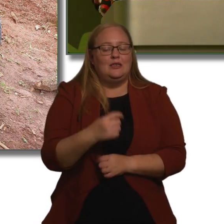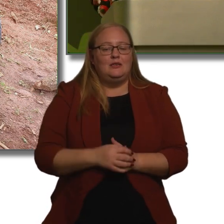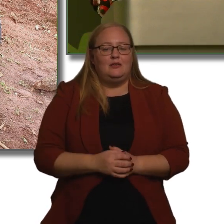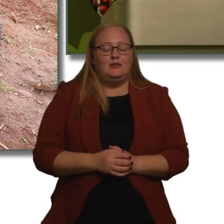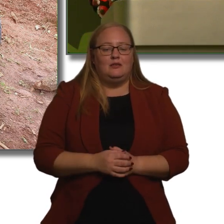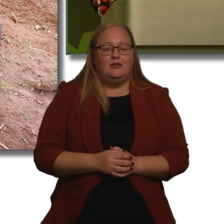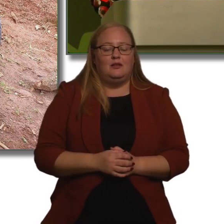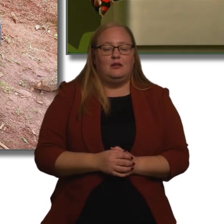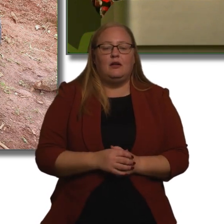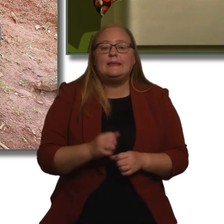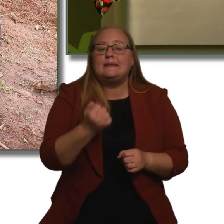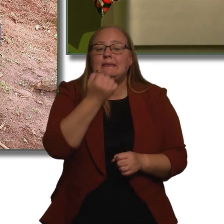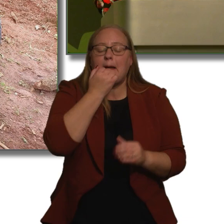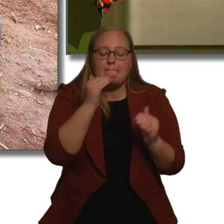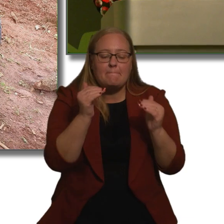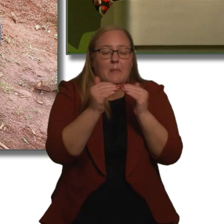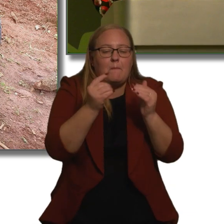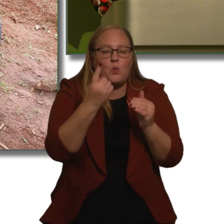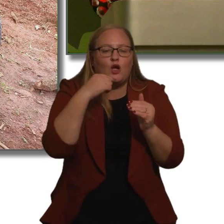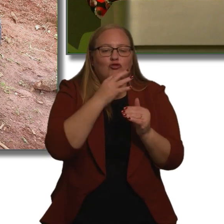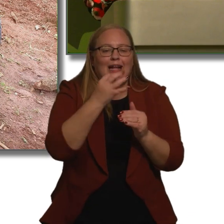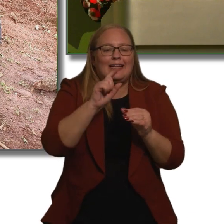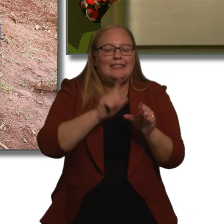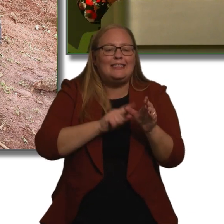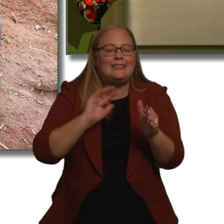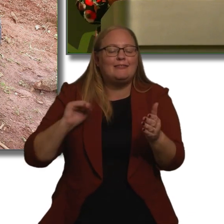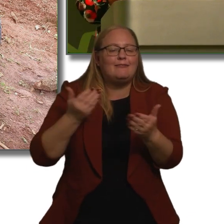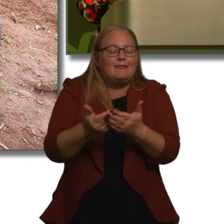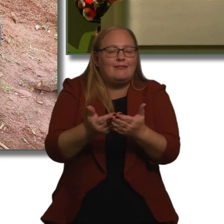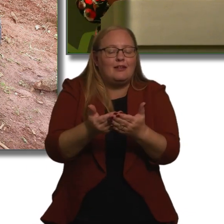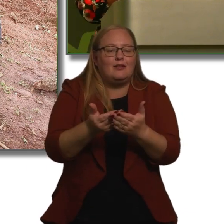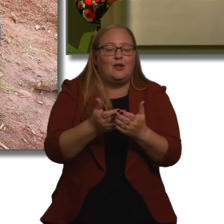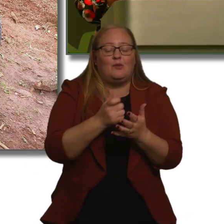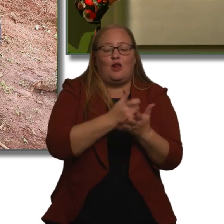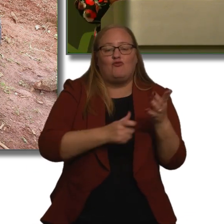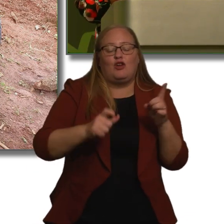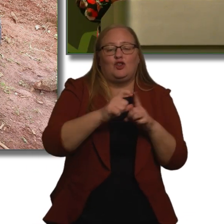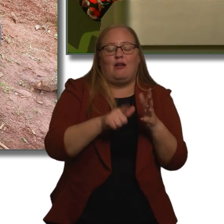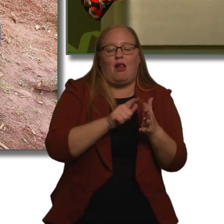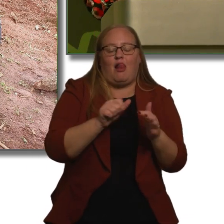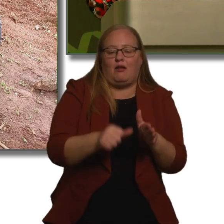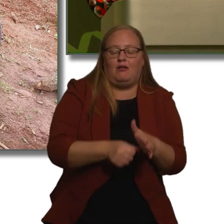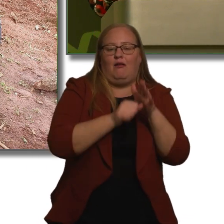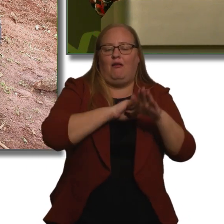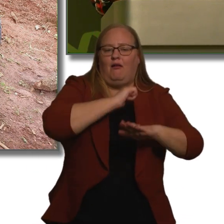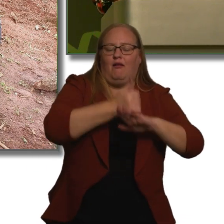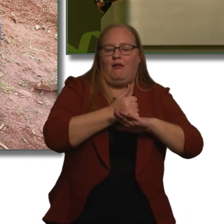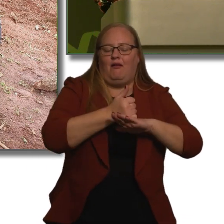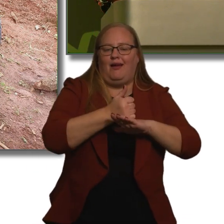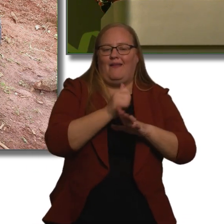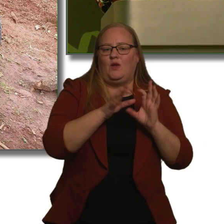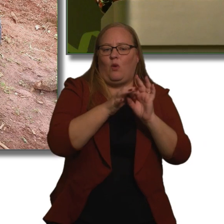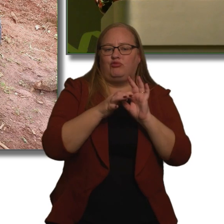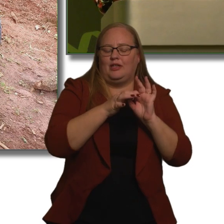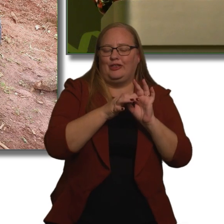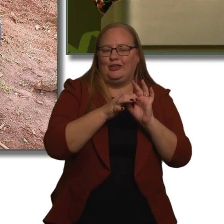exactly 180 years to the day since the Rochdale pioneers, the founders of cooperation, first